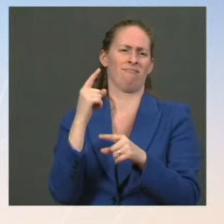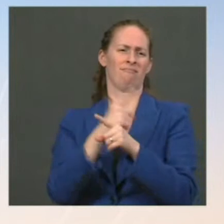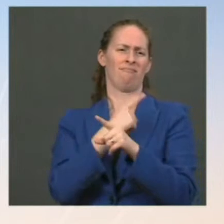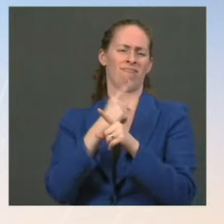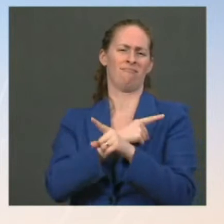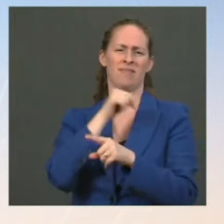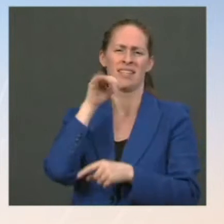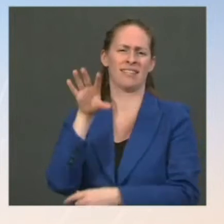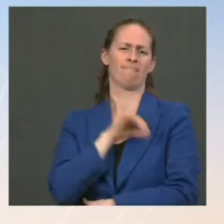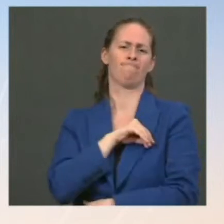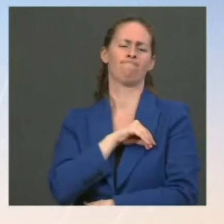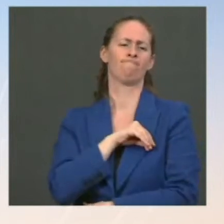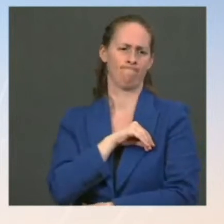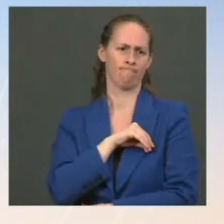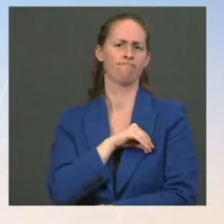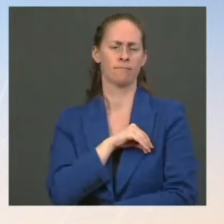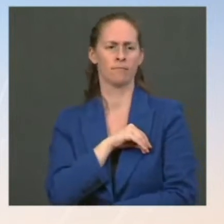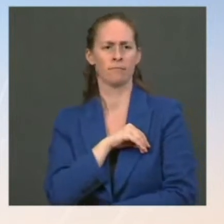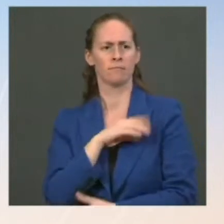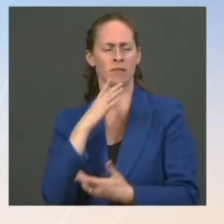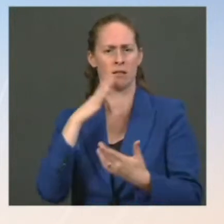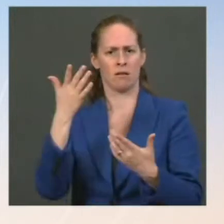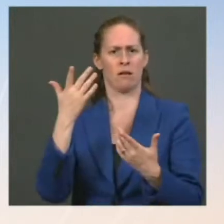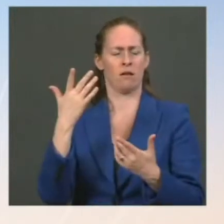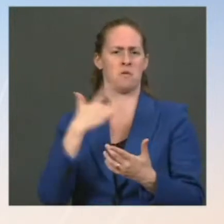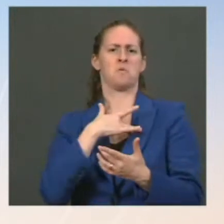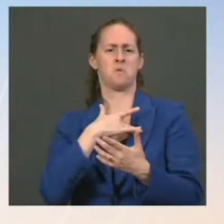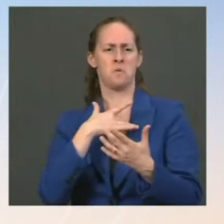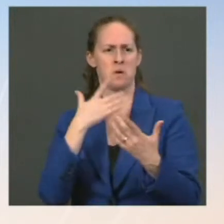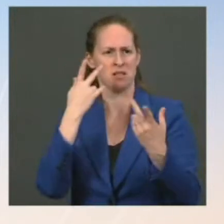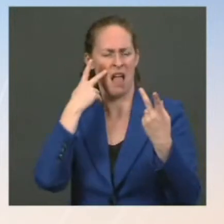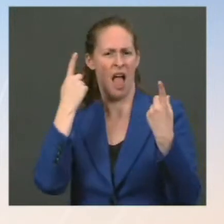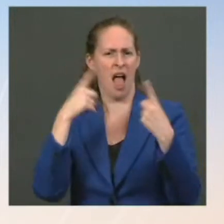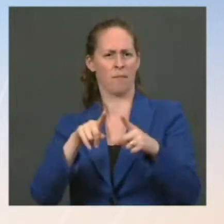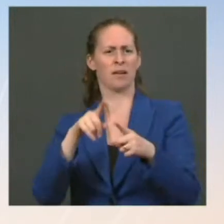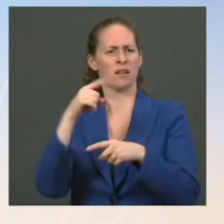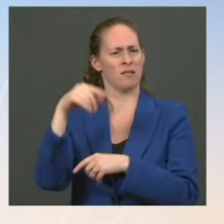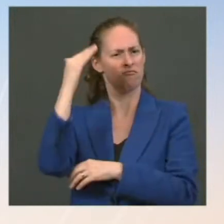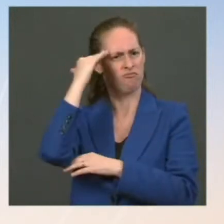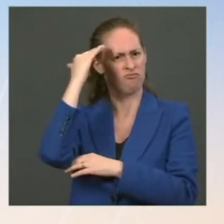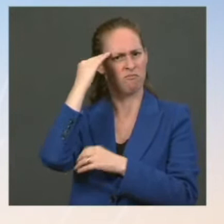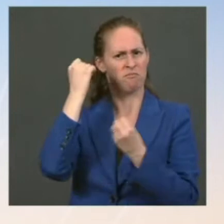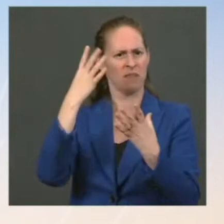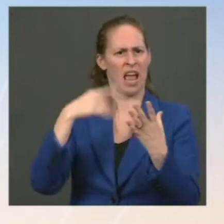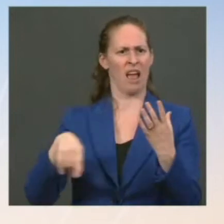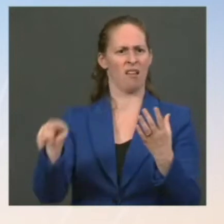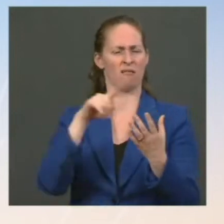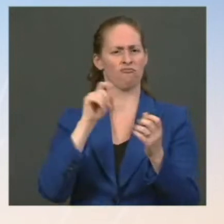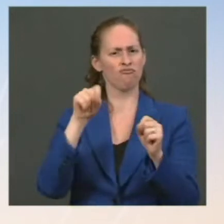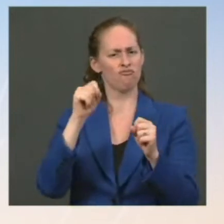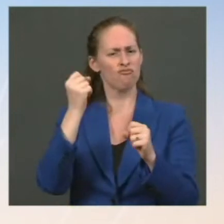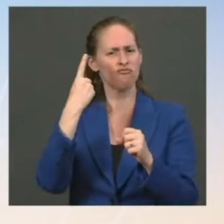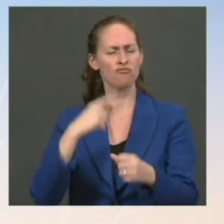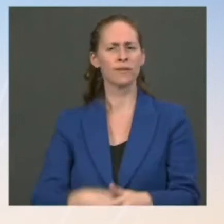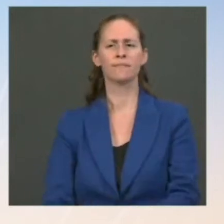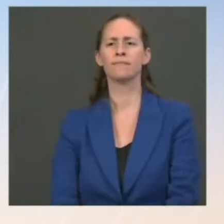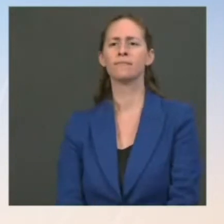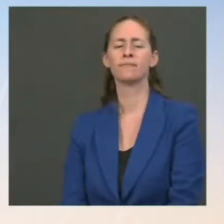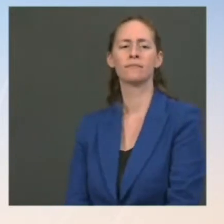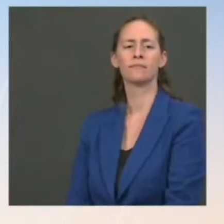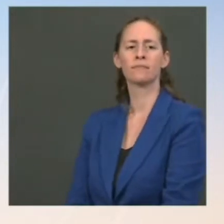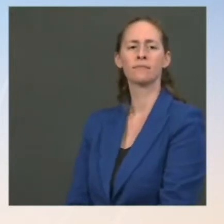that bring out strong emotions for good reason from people within this administration and around the American public. When you clarified about the